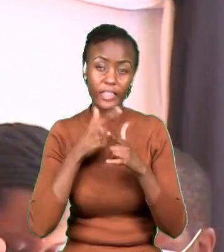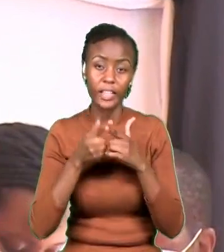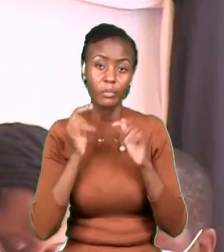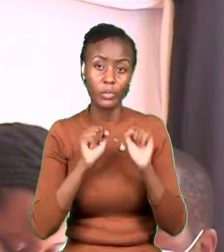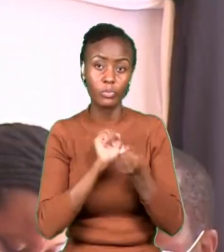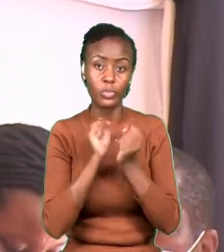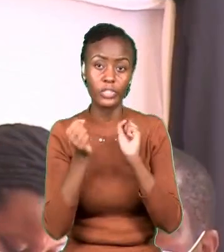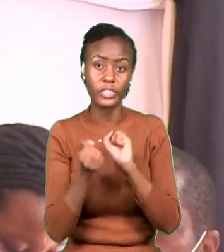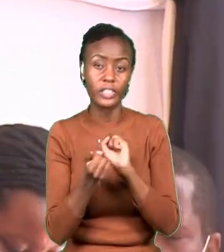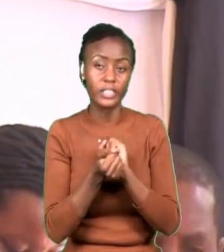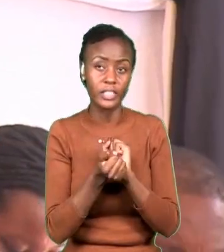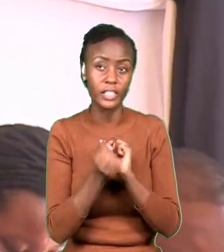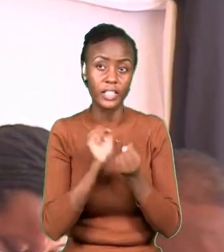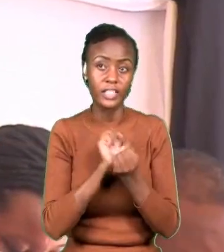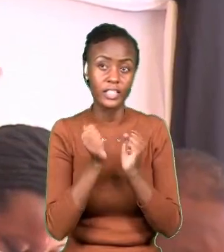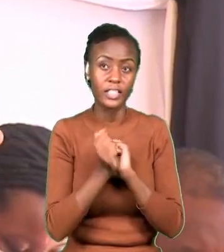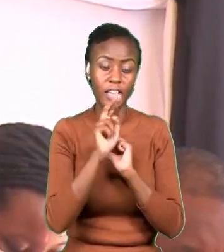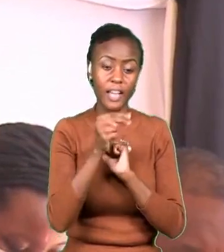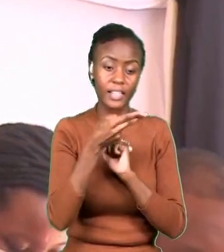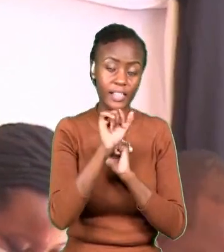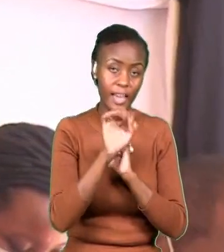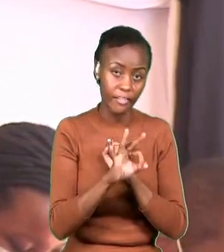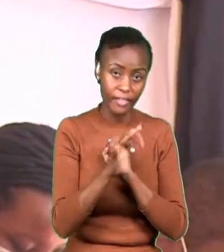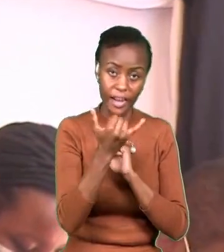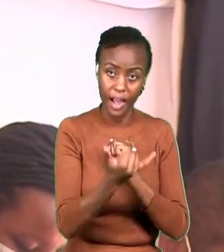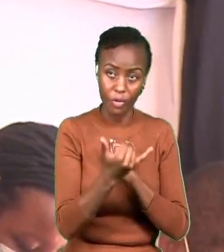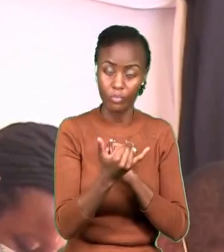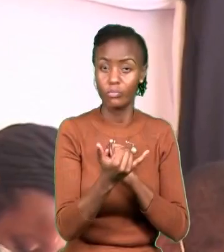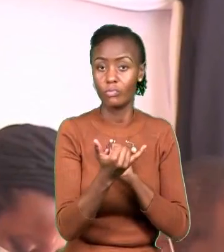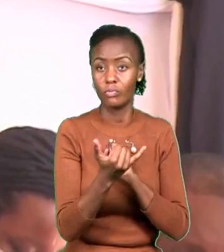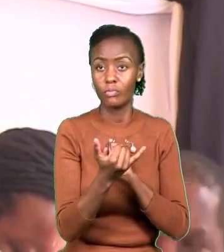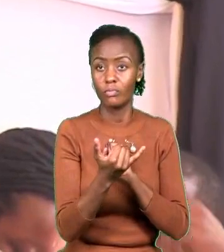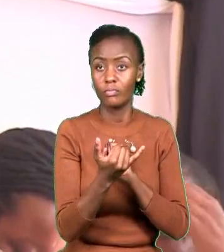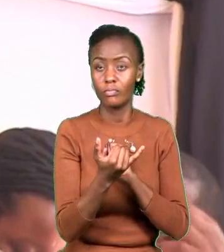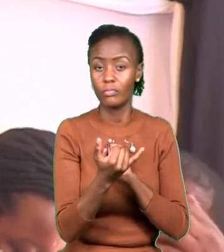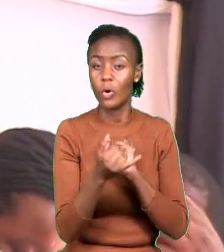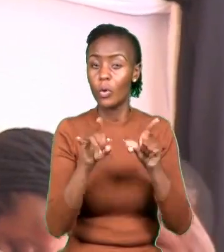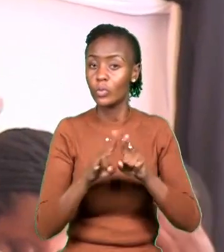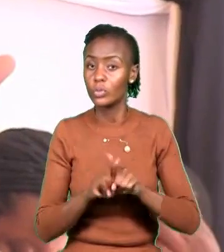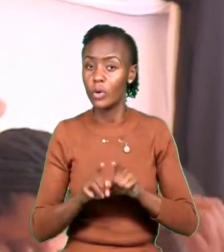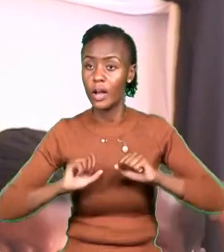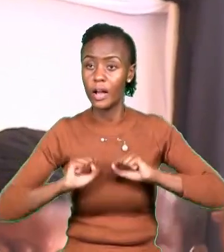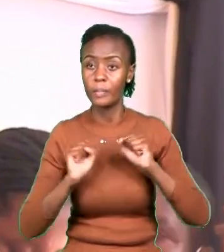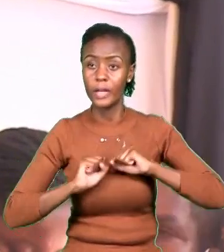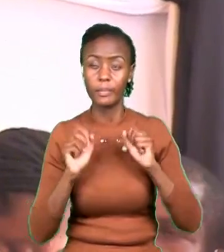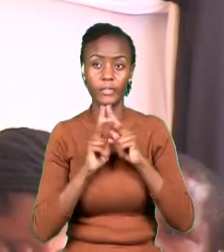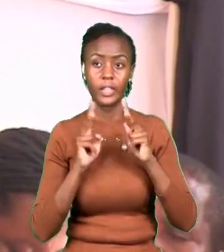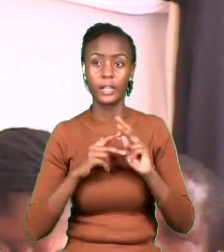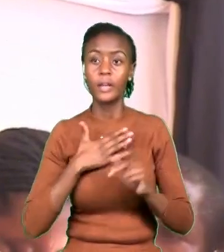change the what NHIF is offering to the public. And we are happy, and Sabina, please help